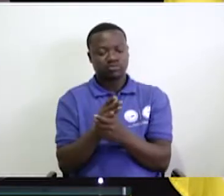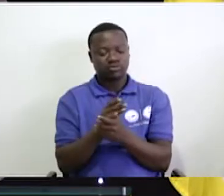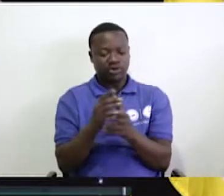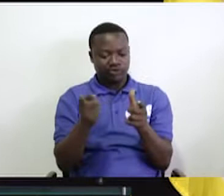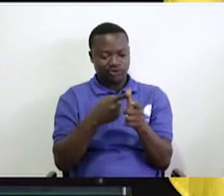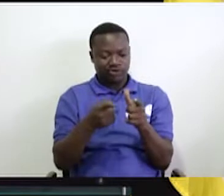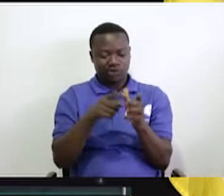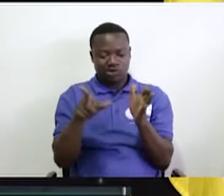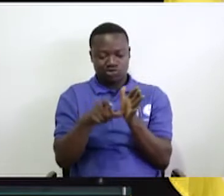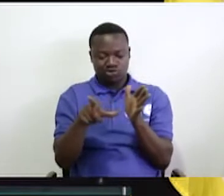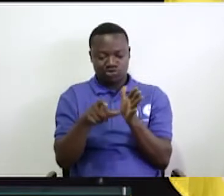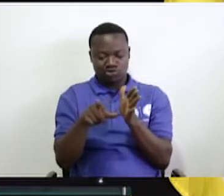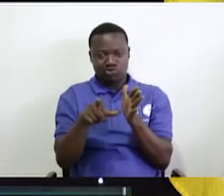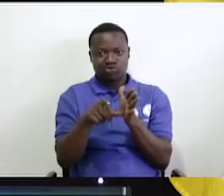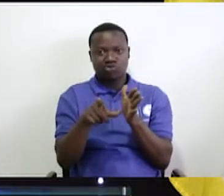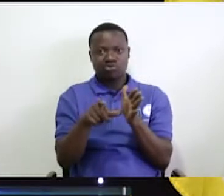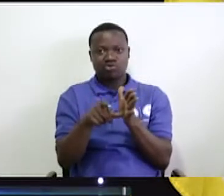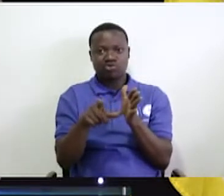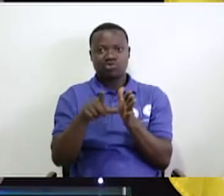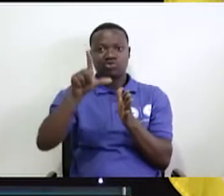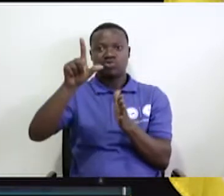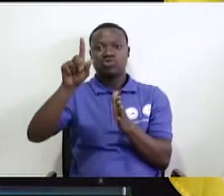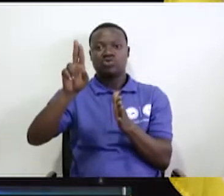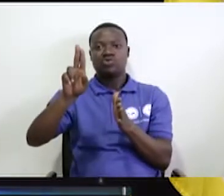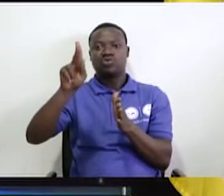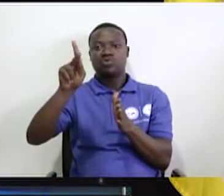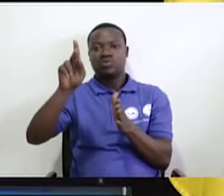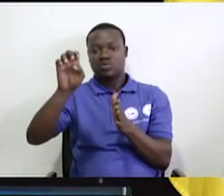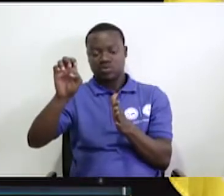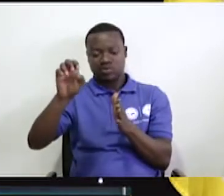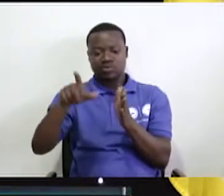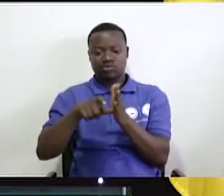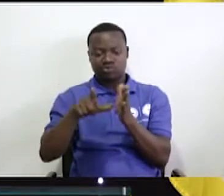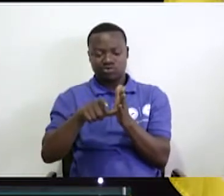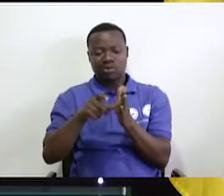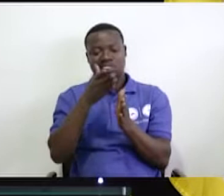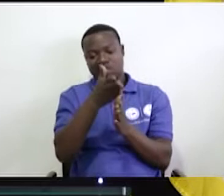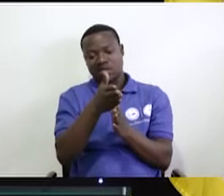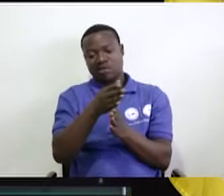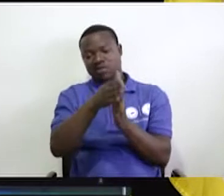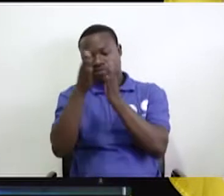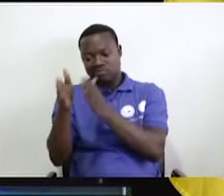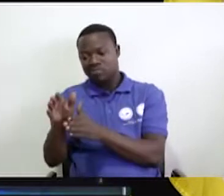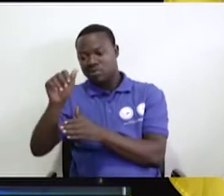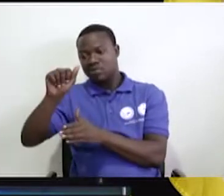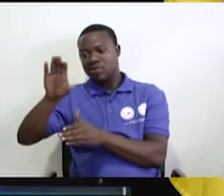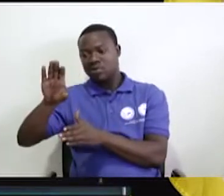What Luke said in St. Luke and what he said in Acts.